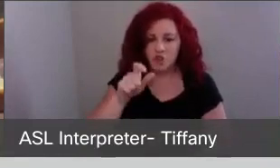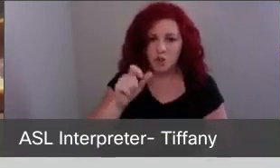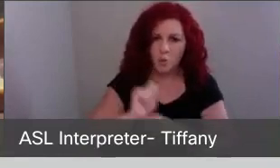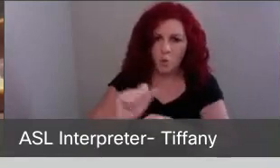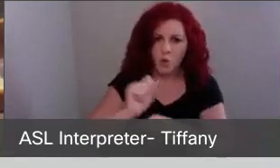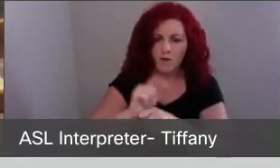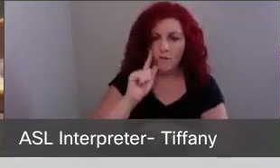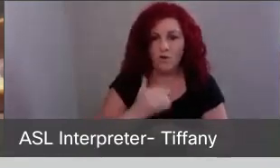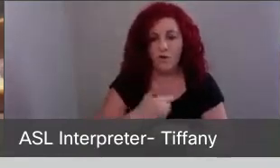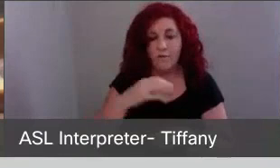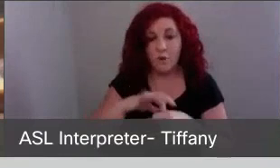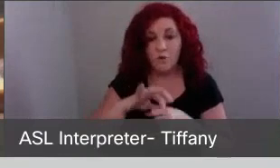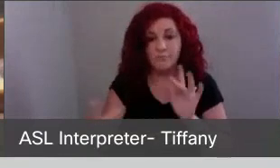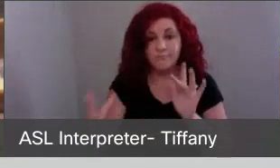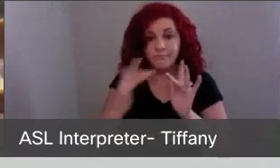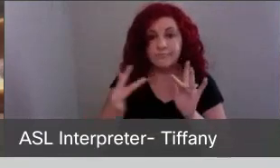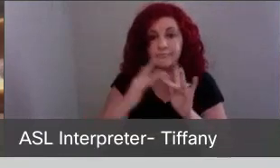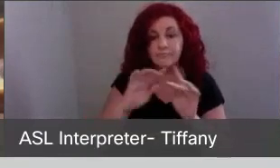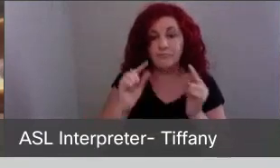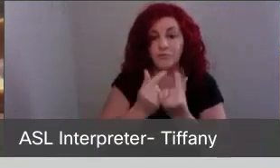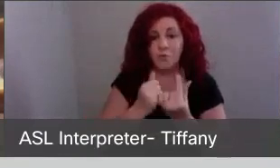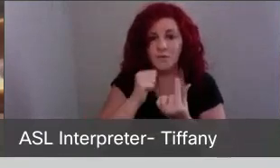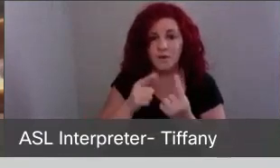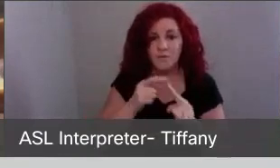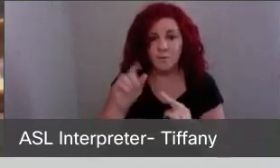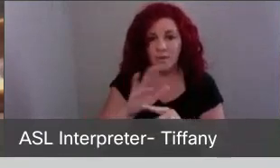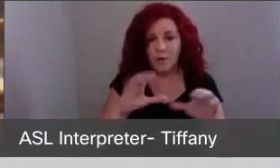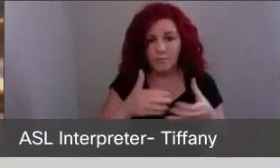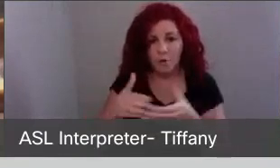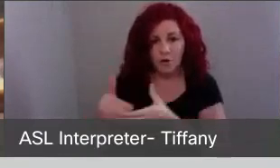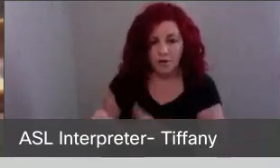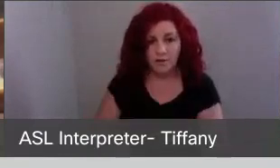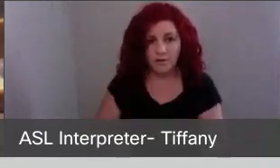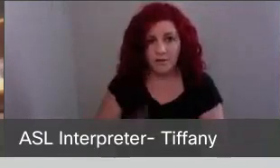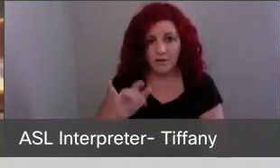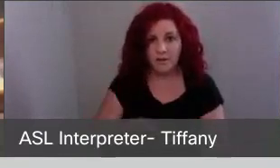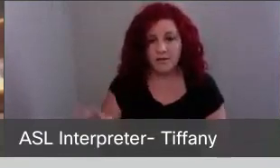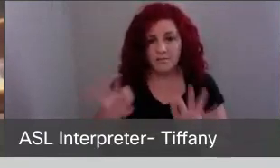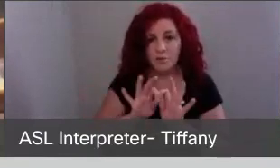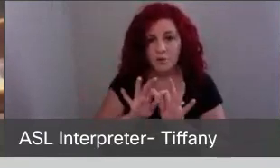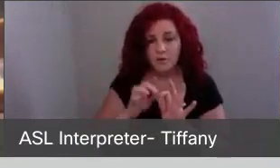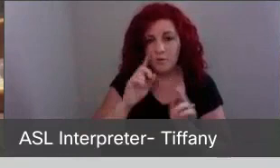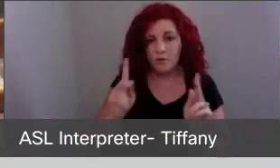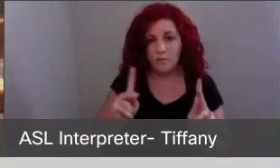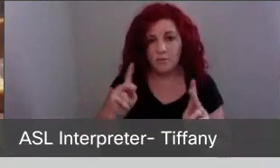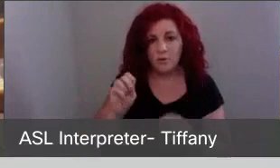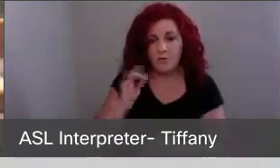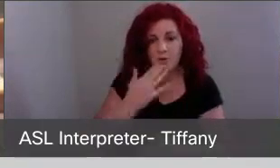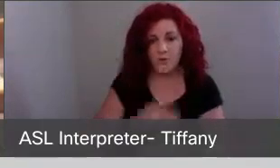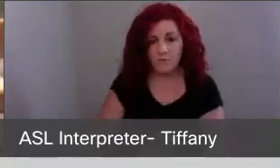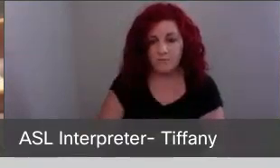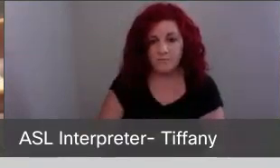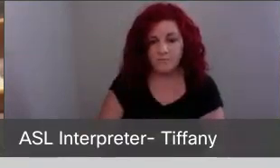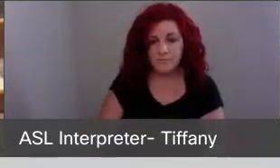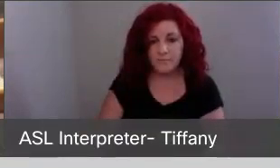and reach out to groups outside of their own party. This is particularly important for people of color who